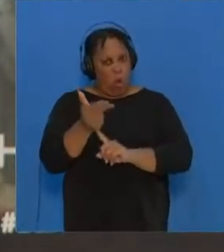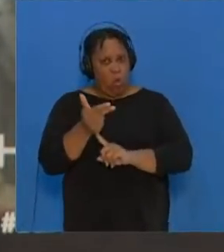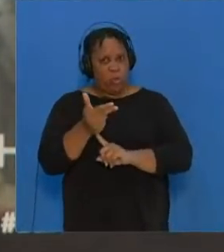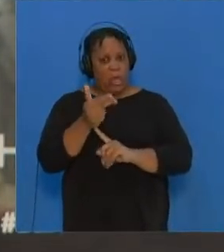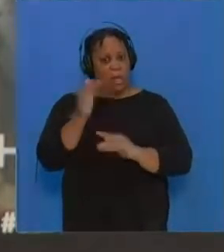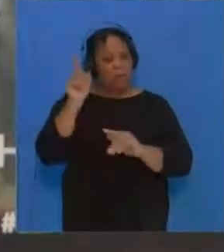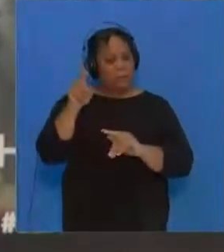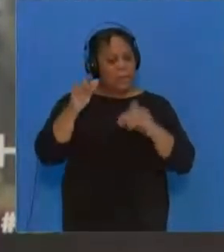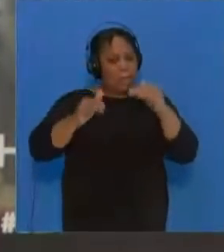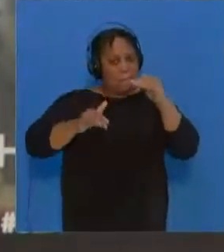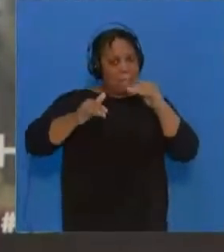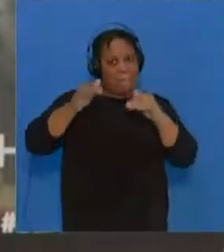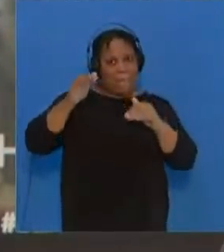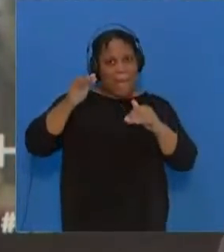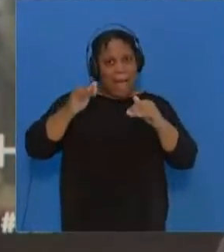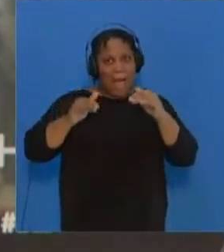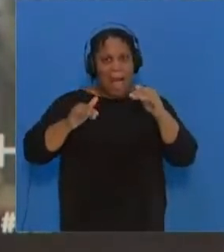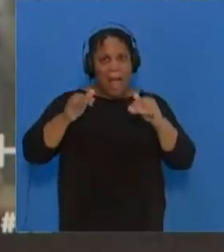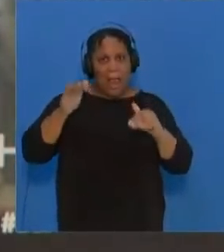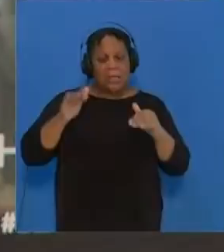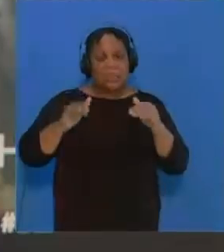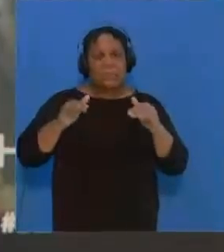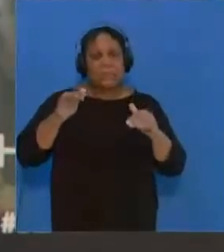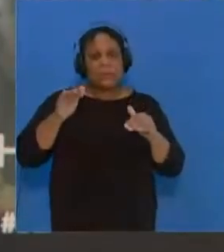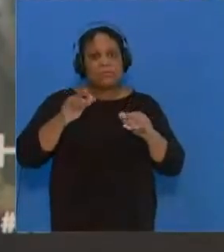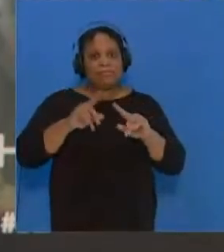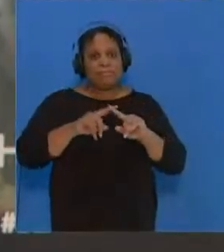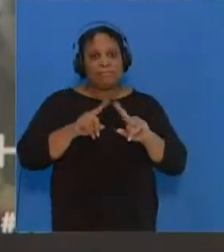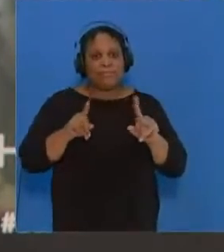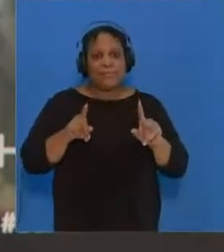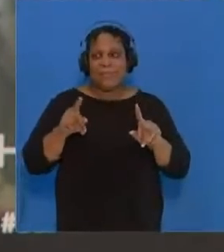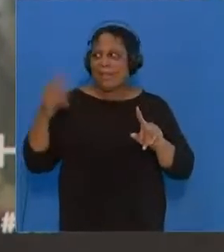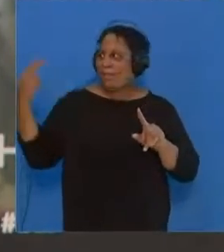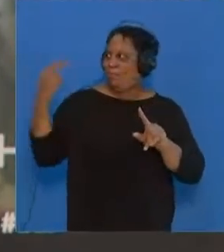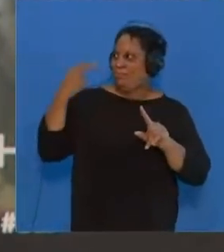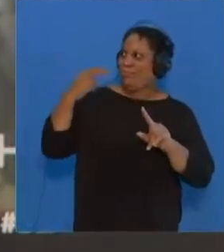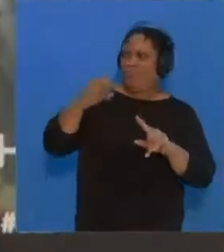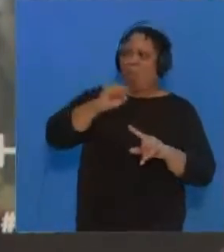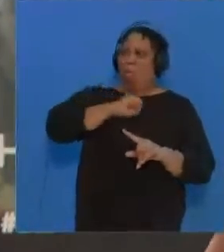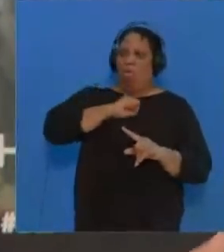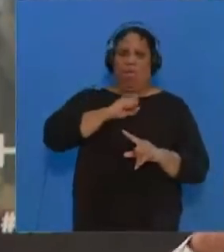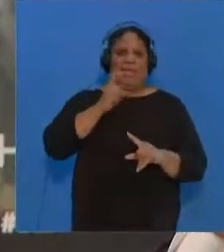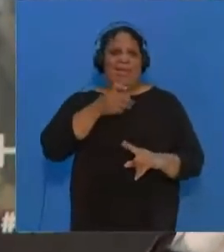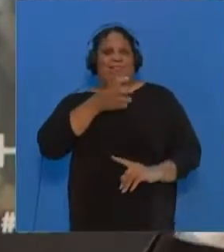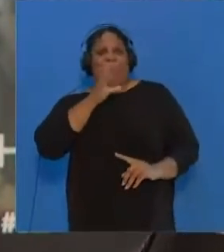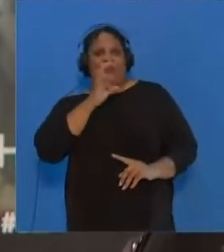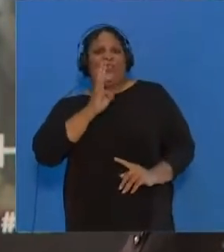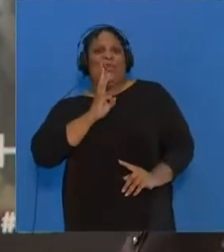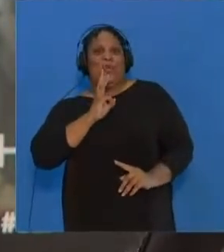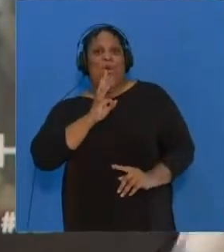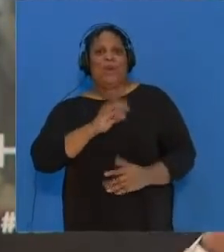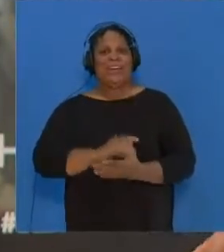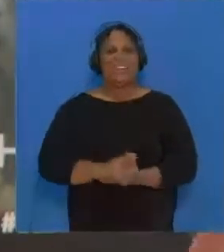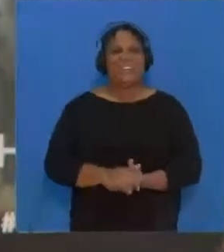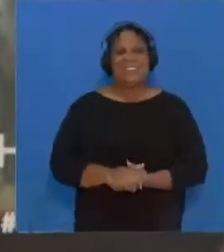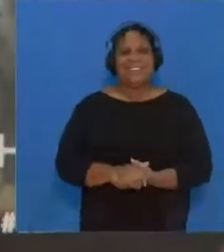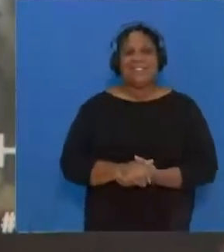to balance the difference between, you looking at with the cough, let me drink some water.